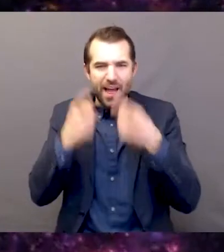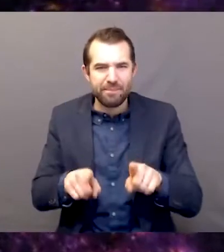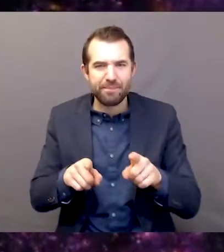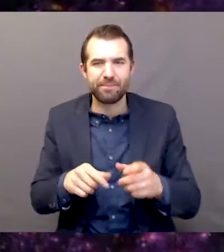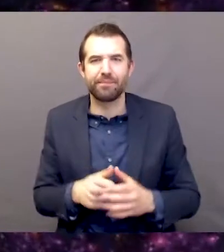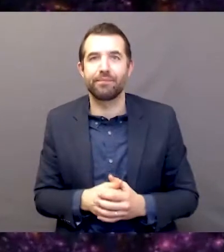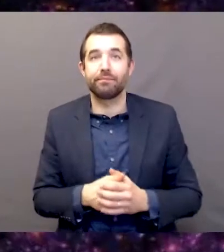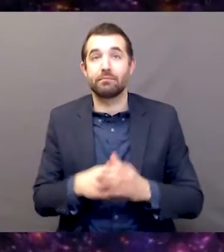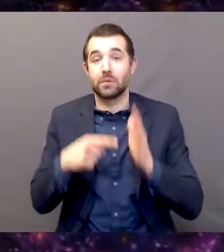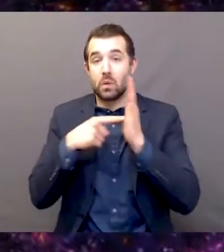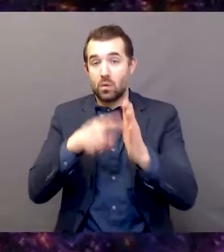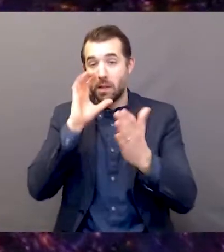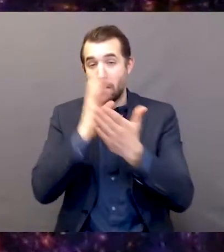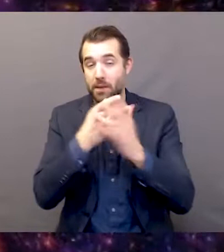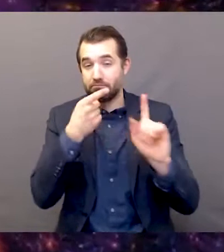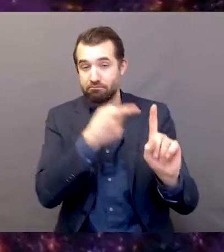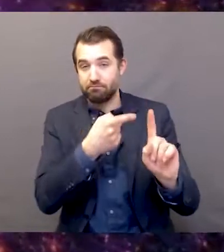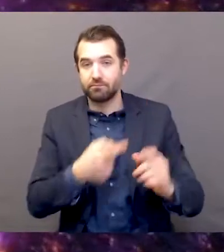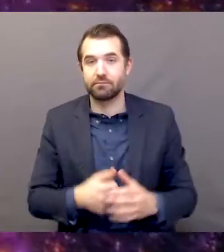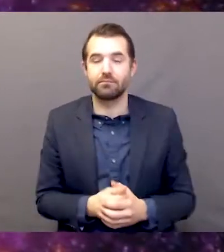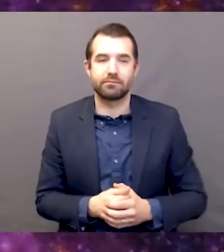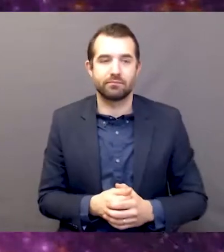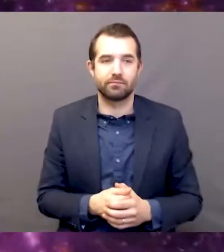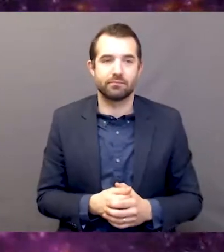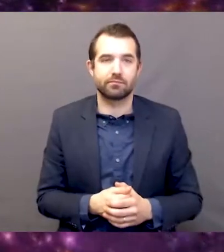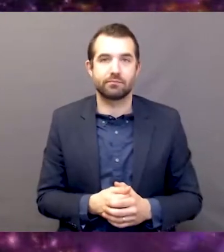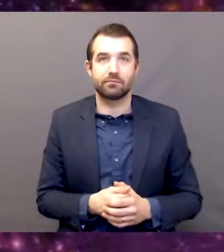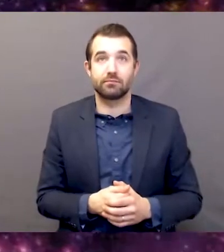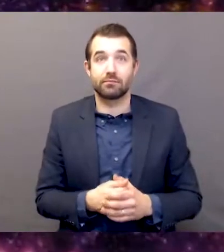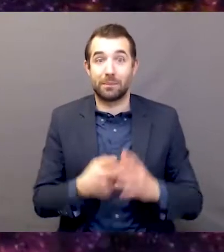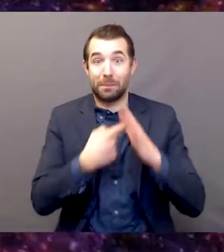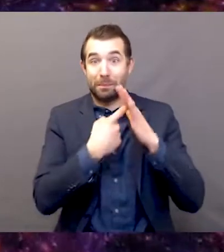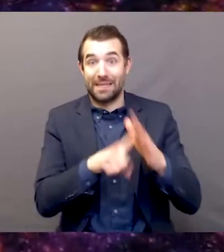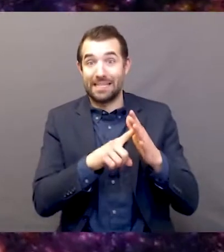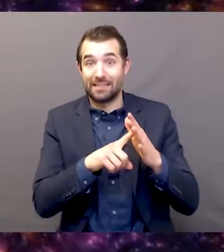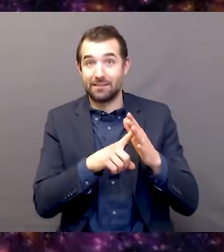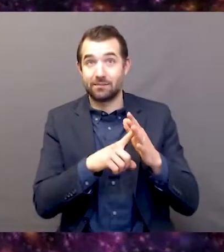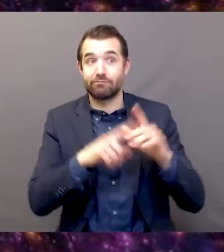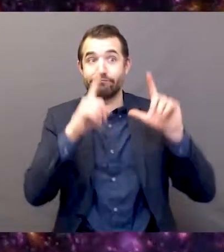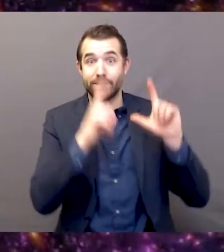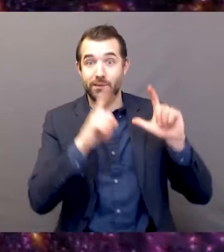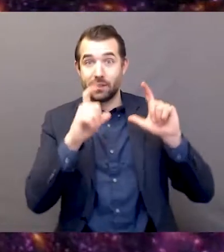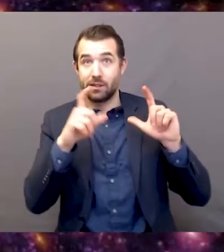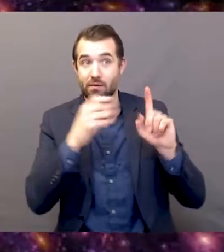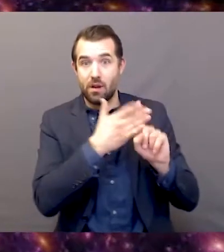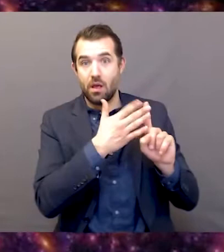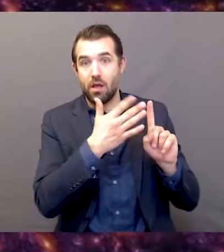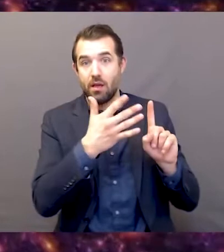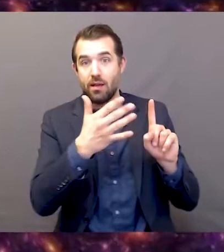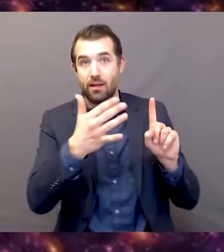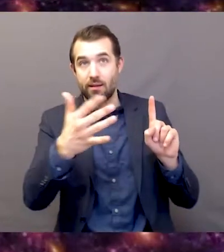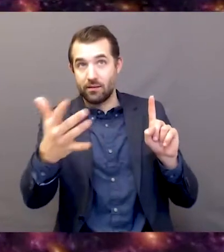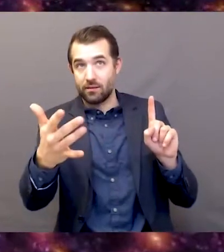Here you see a supermassive black hole in several time steps, starting at the beginning. And near the beginning, there